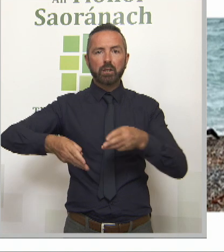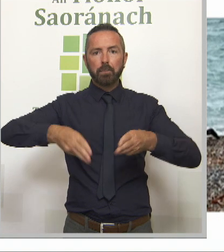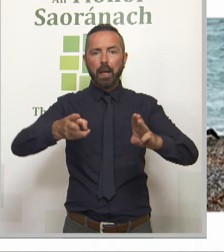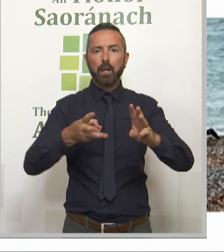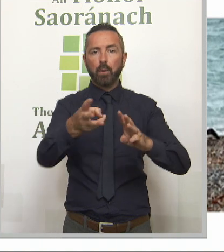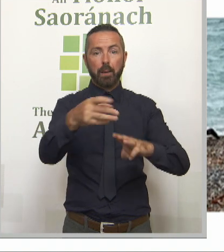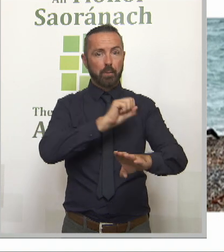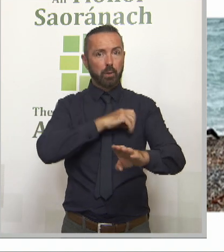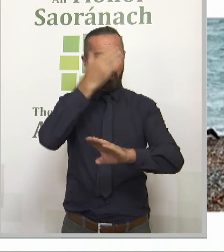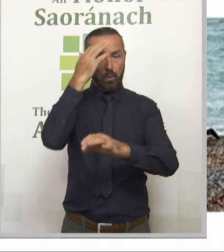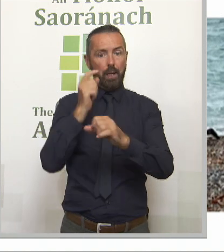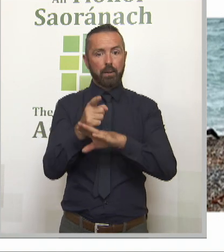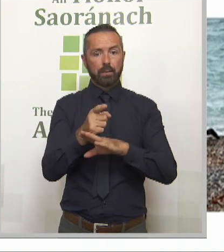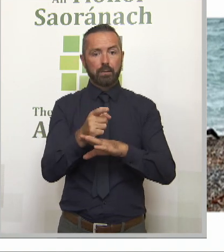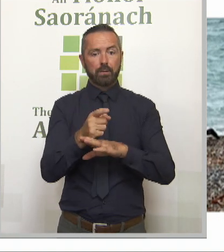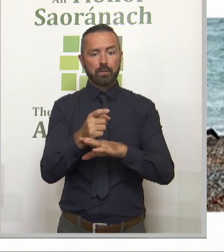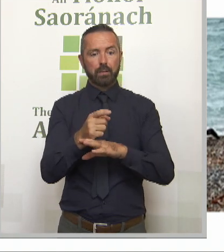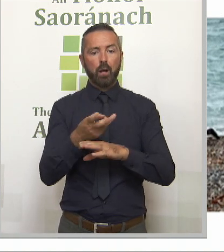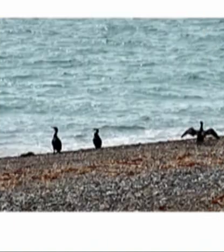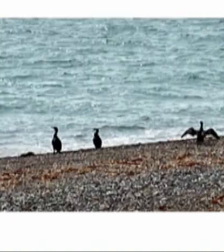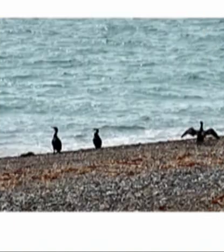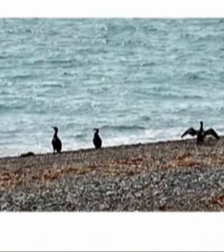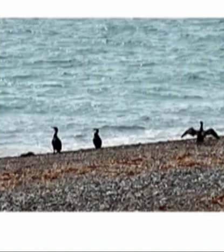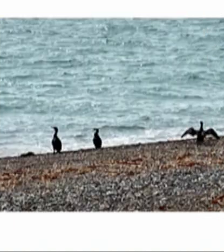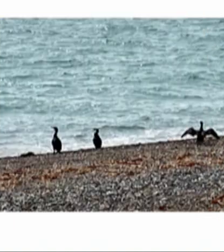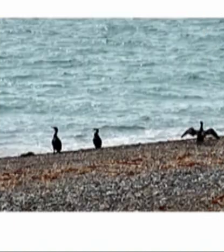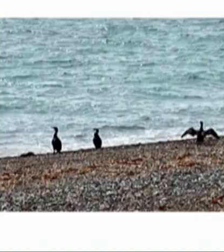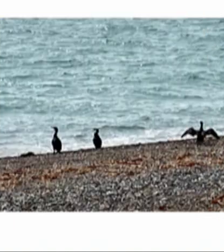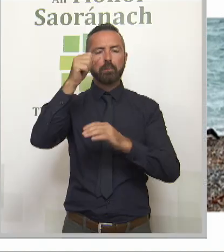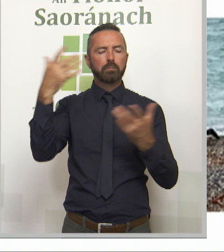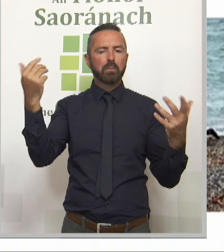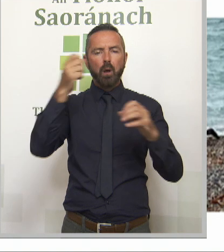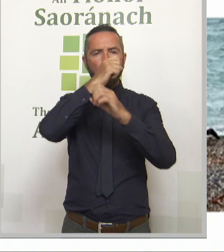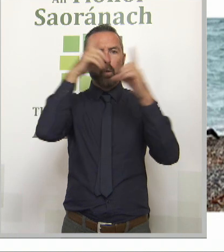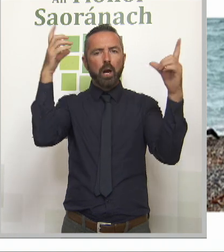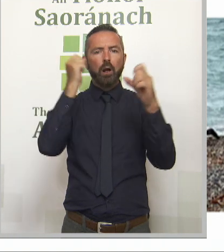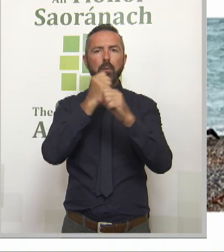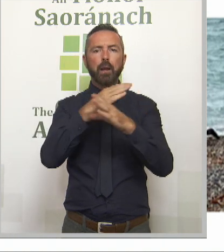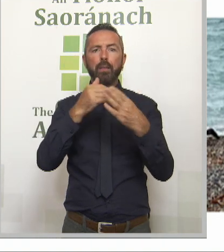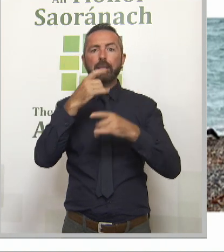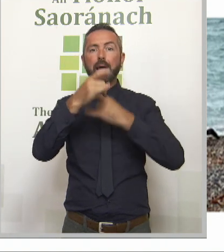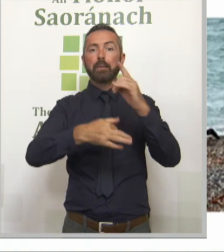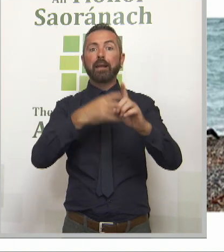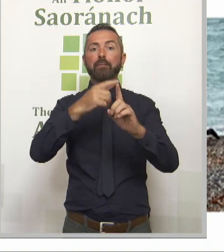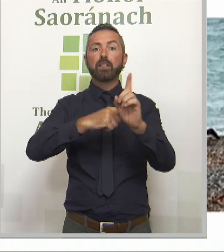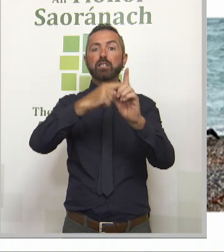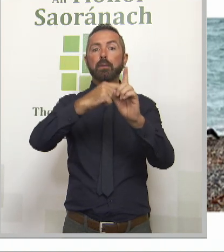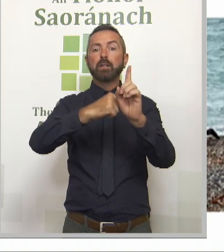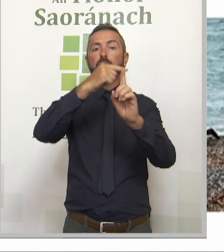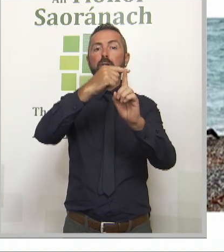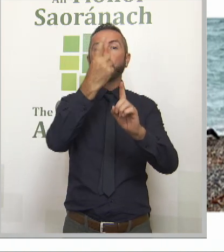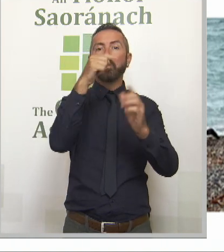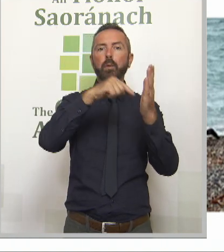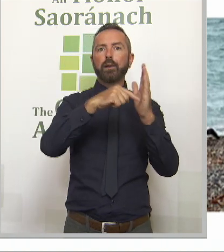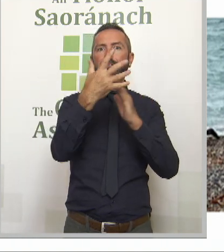I'm sure. And you will have become aware of the kinds of things that will happen if temperature increases by 2 degrees or even